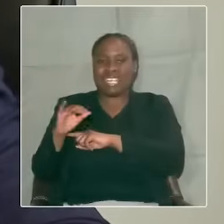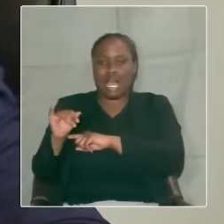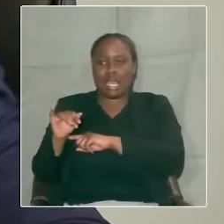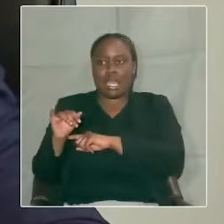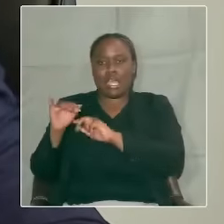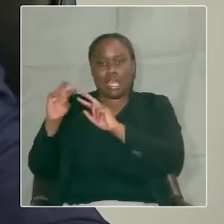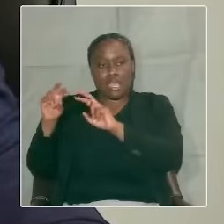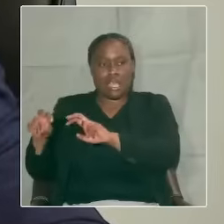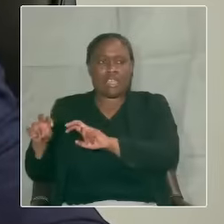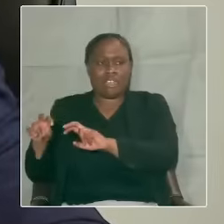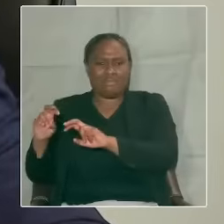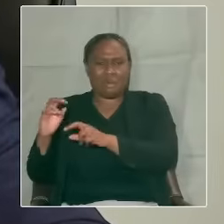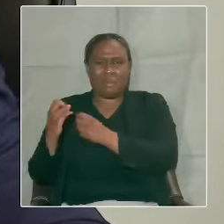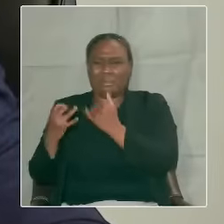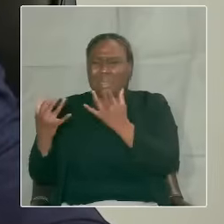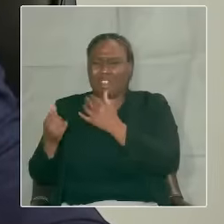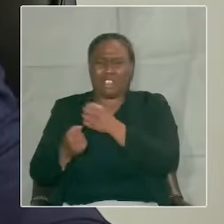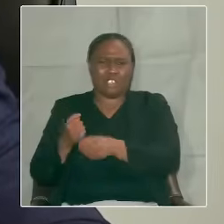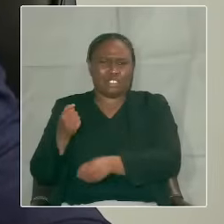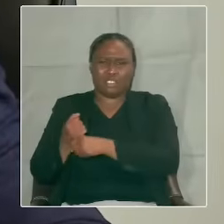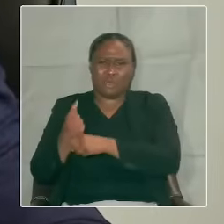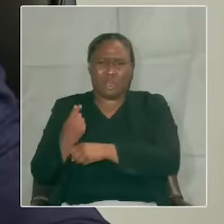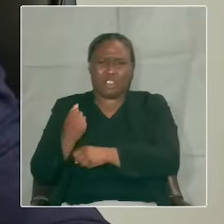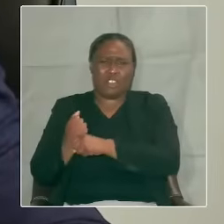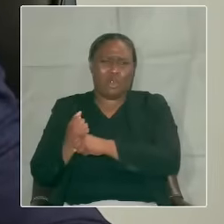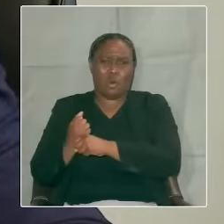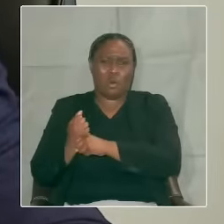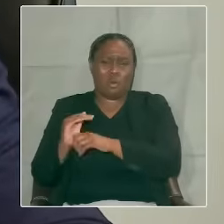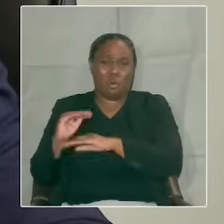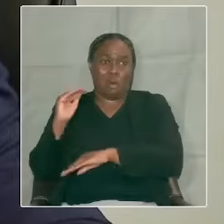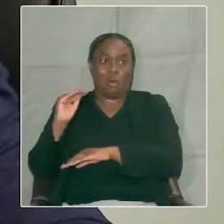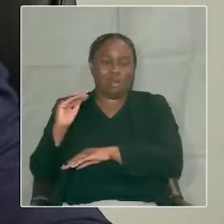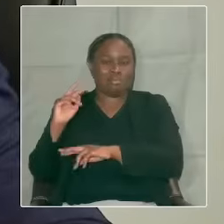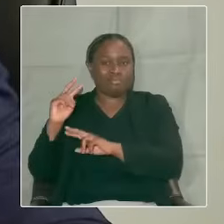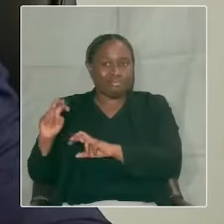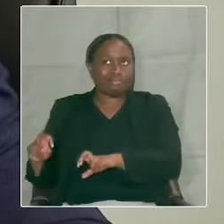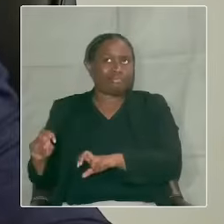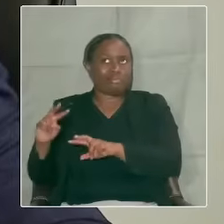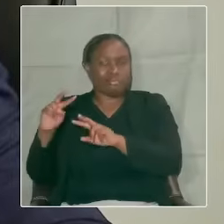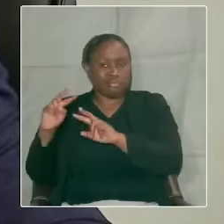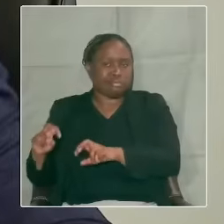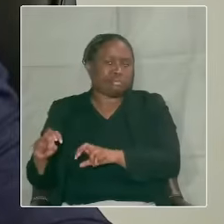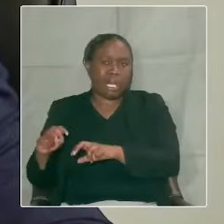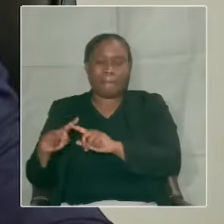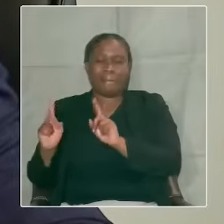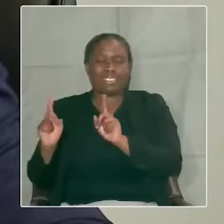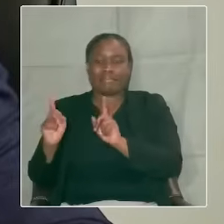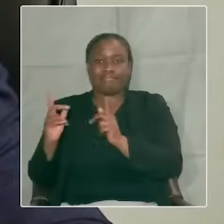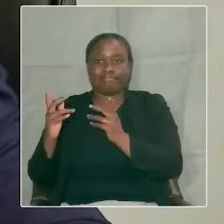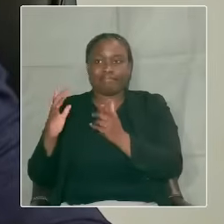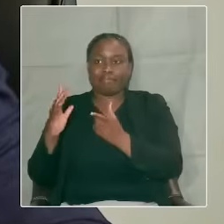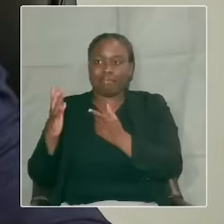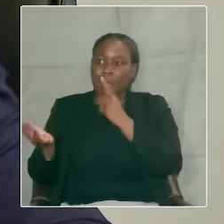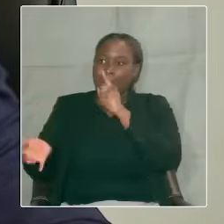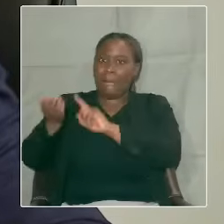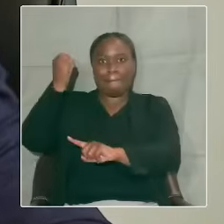province for quite some time, over a year or so. And there wasn't much